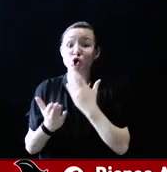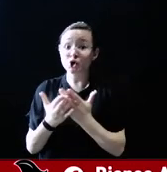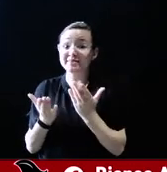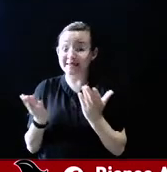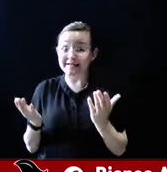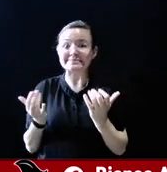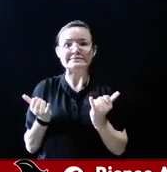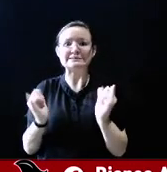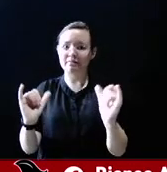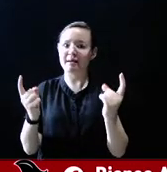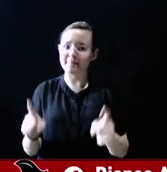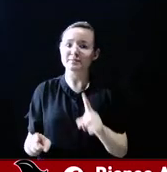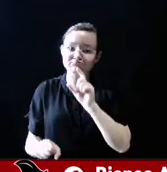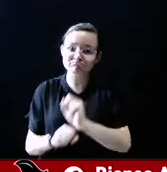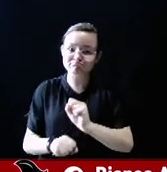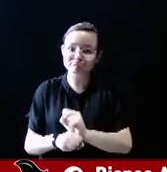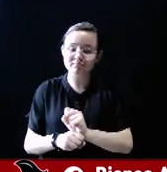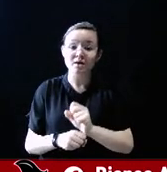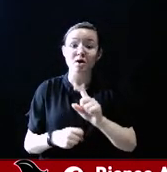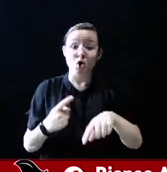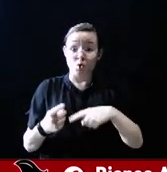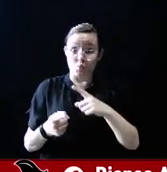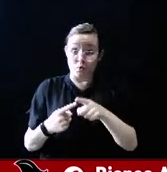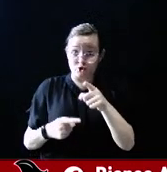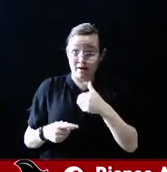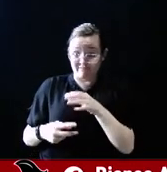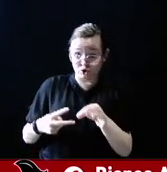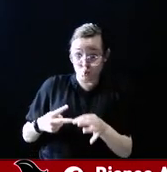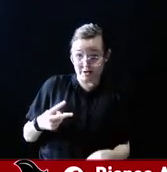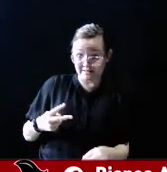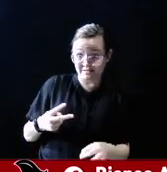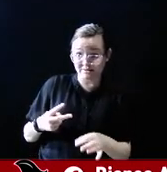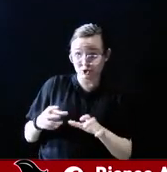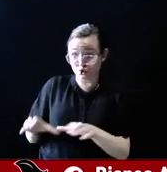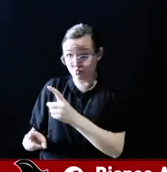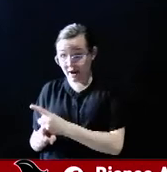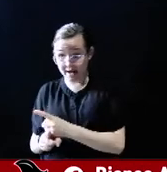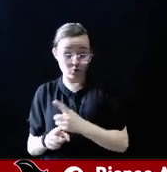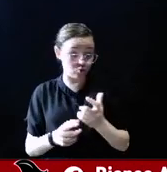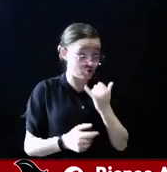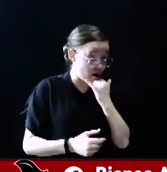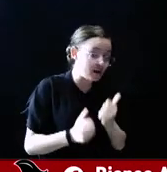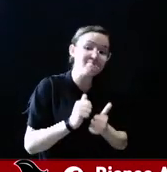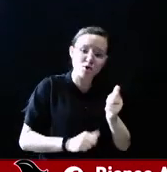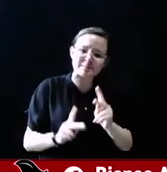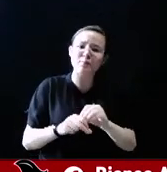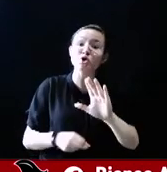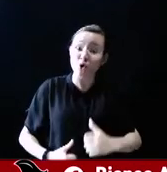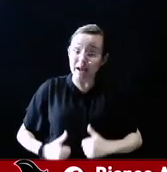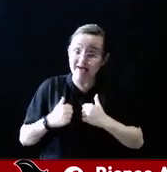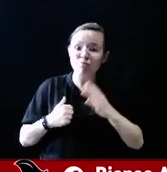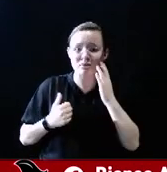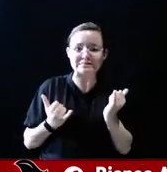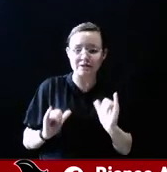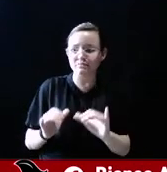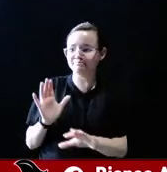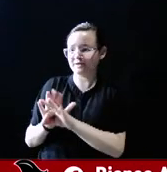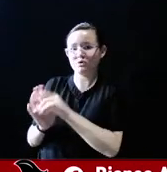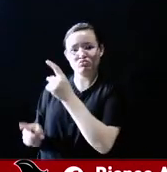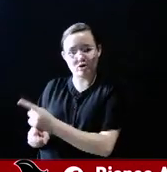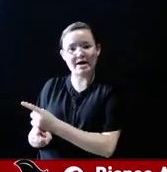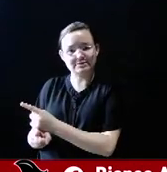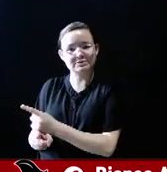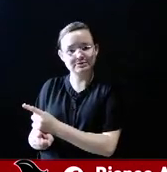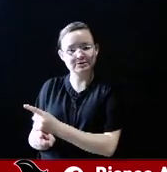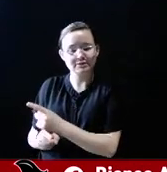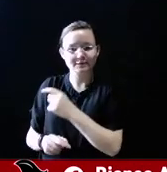things still happen, that when given the choice between right and wrong, most people in your life will still choose to do right.